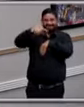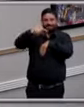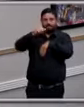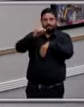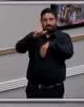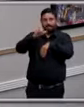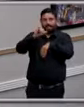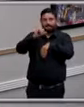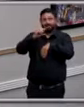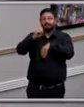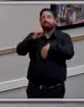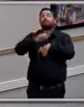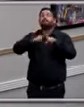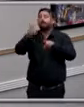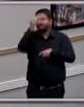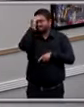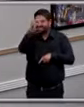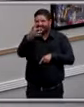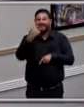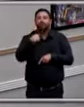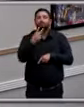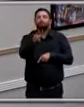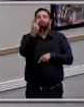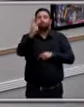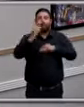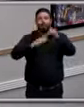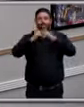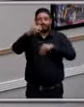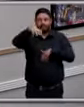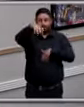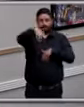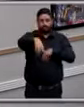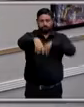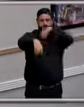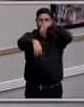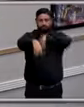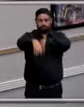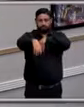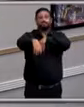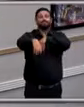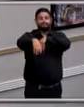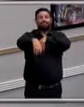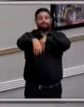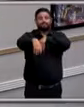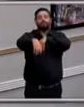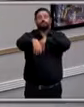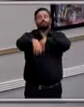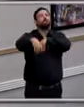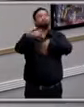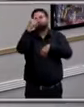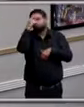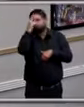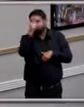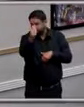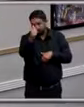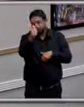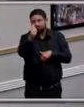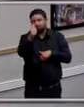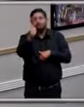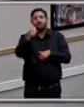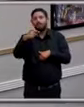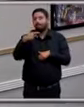it is 2 buildings back to back that are together. But feel free to park